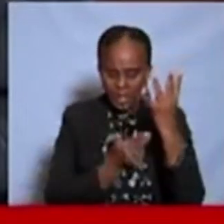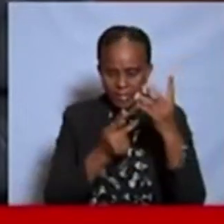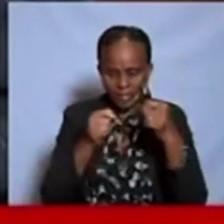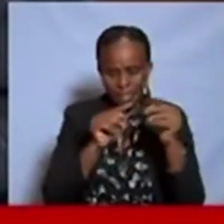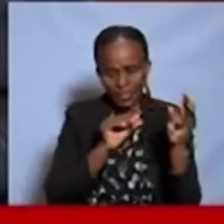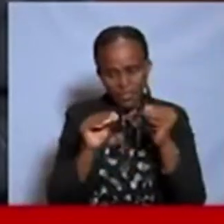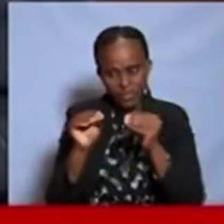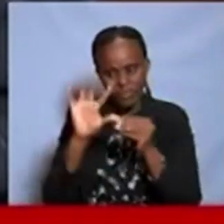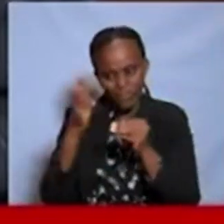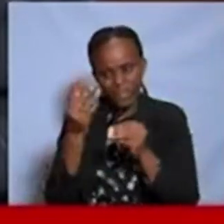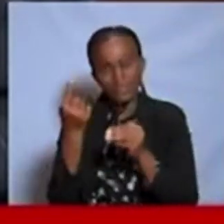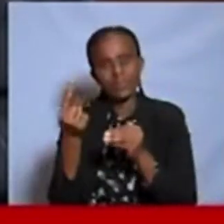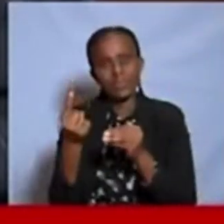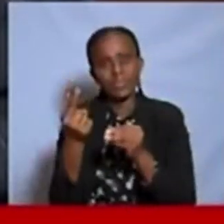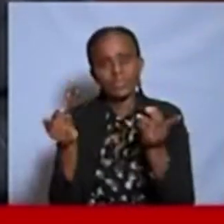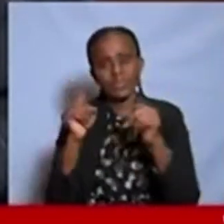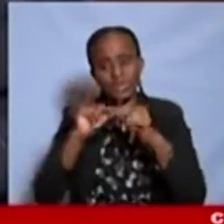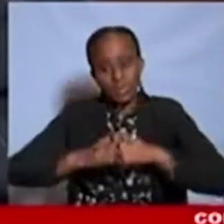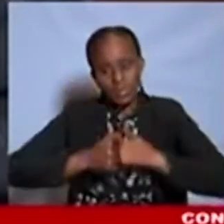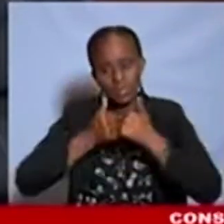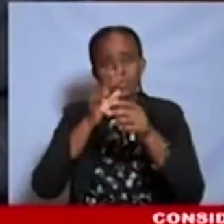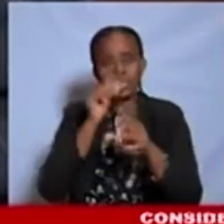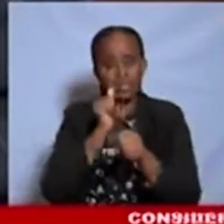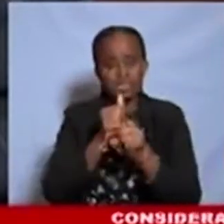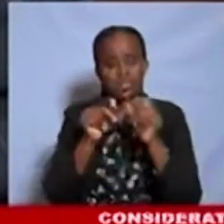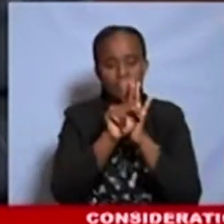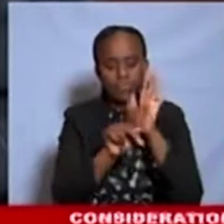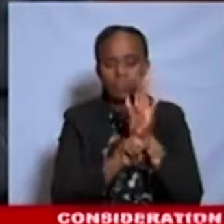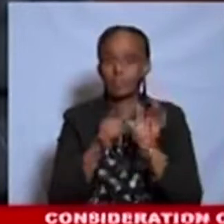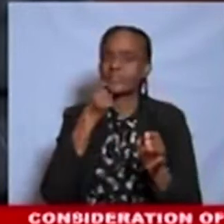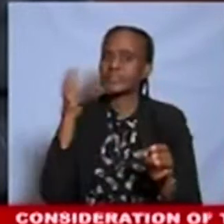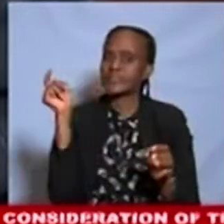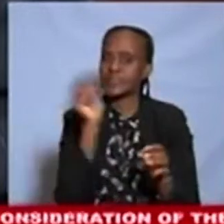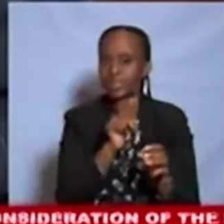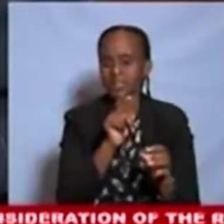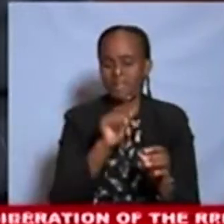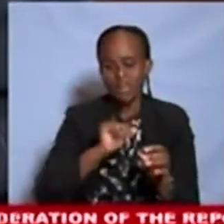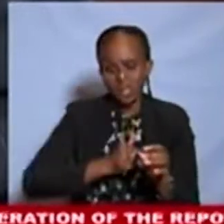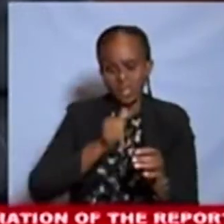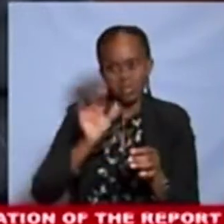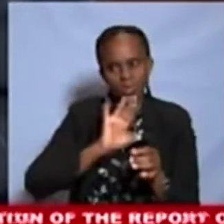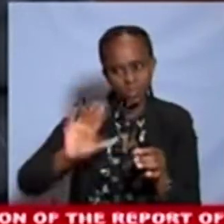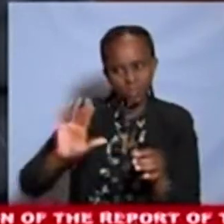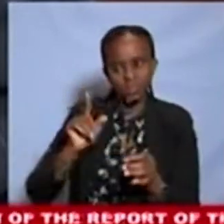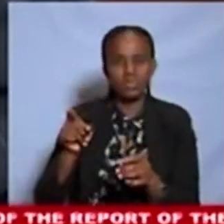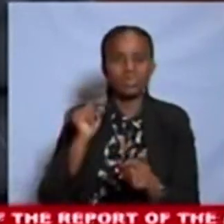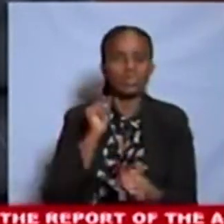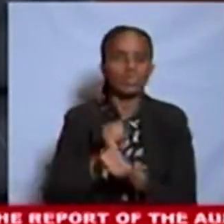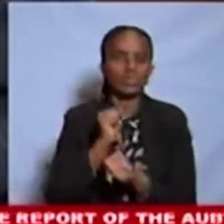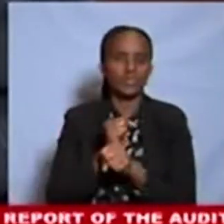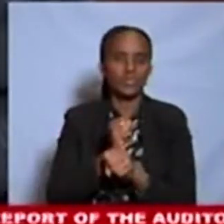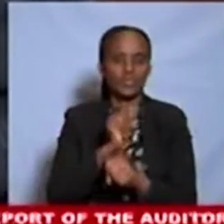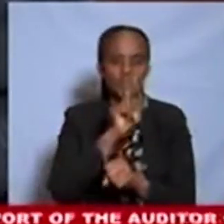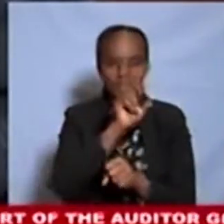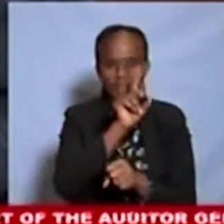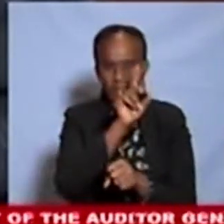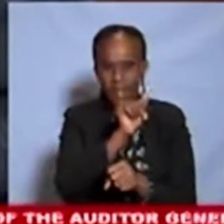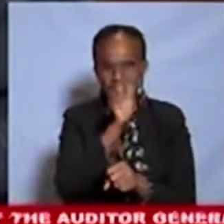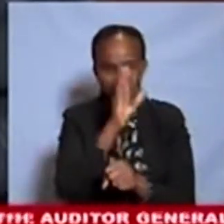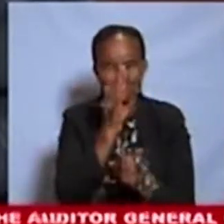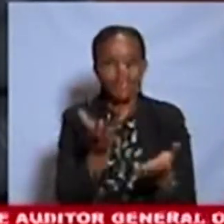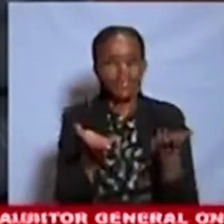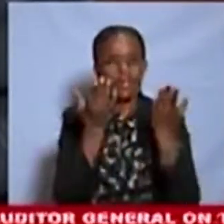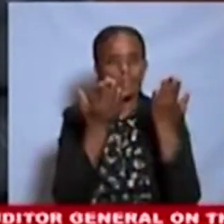5th one, that's when we received the policy direction that we halt the works. RDA, we are going to